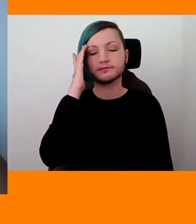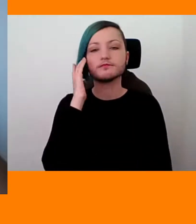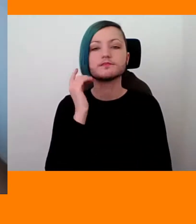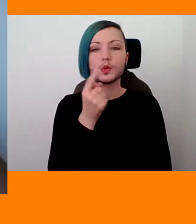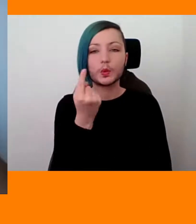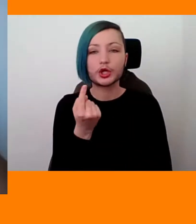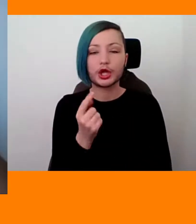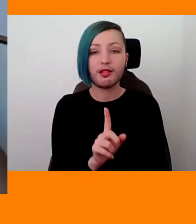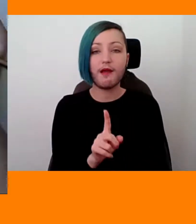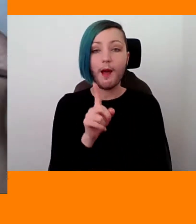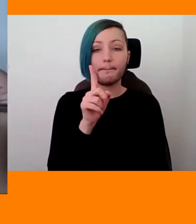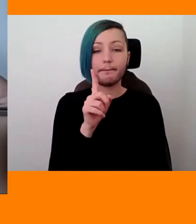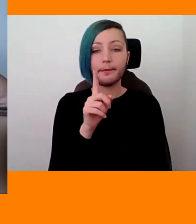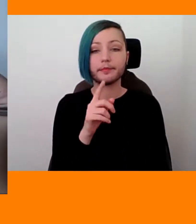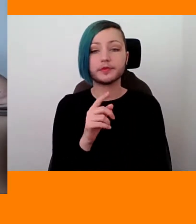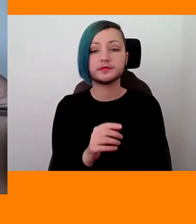upwards,